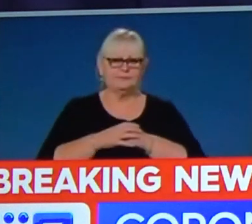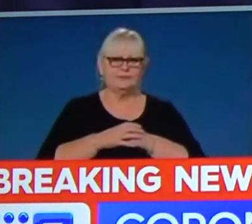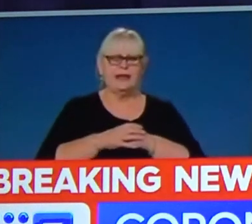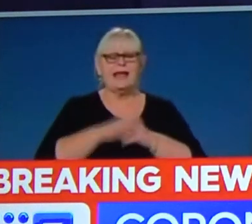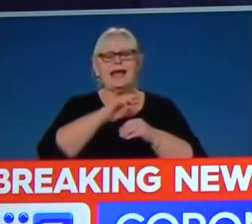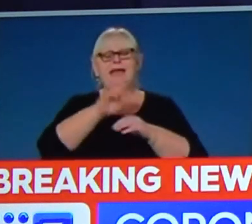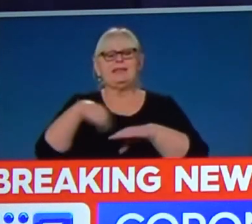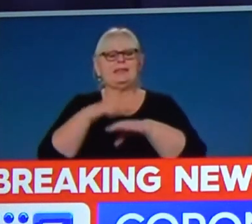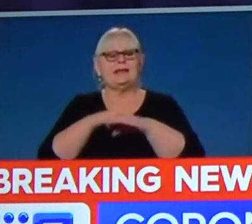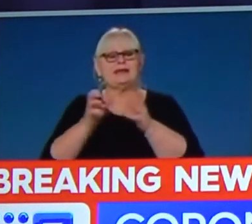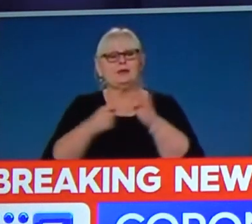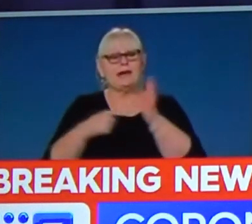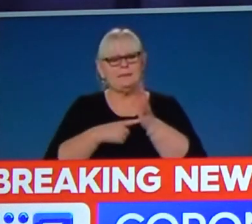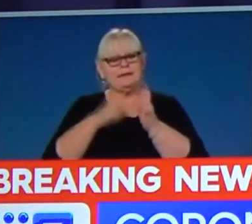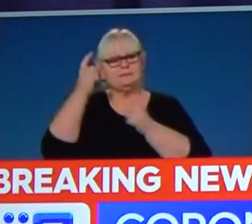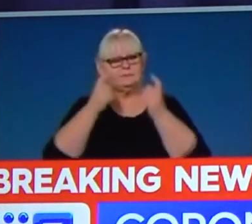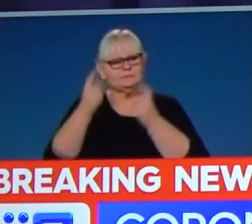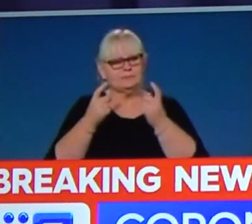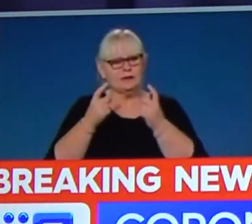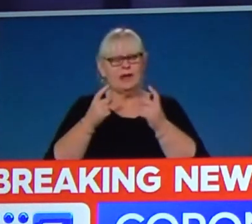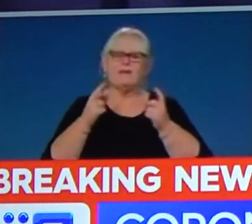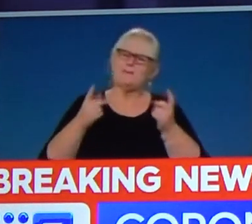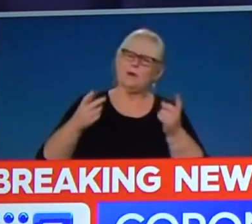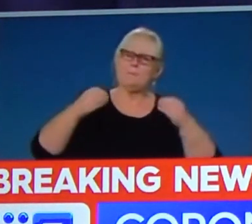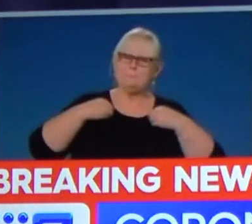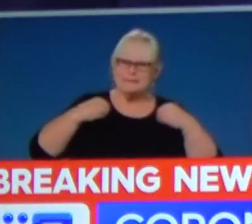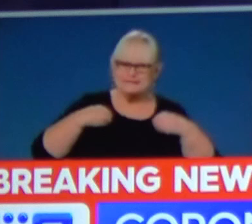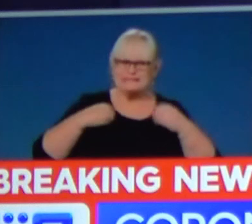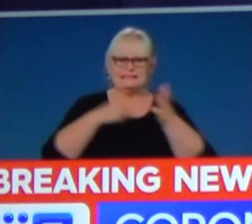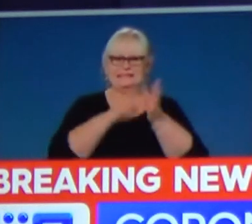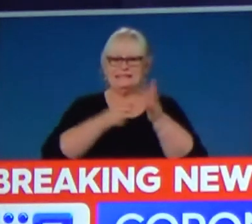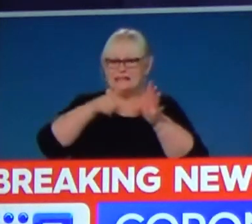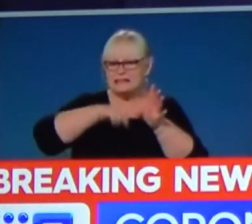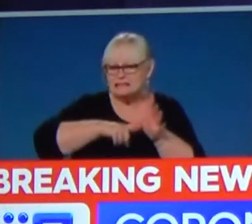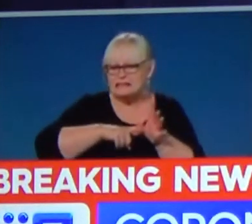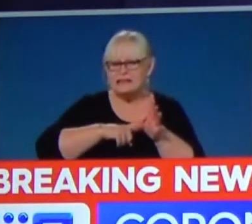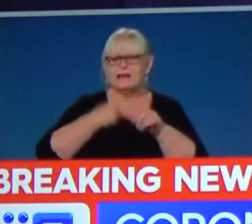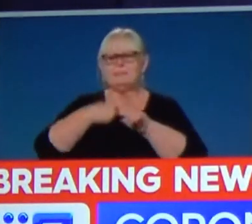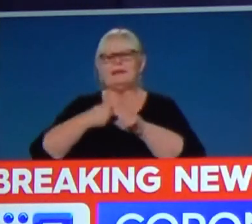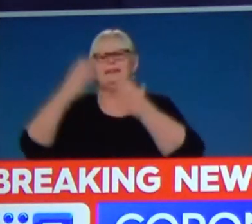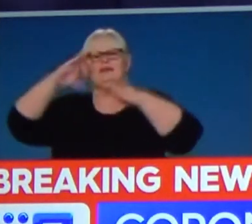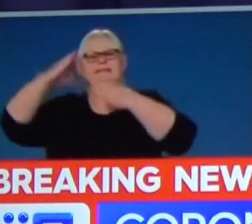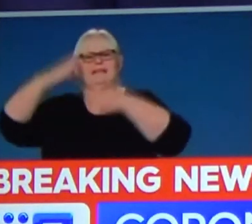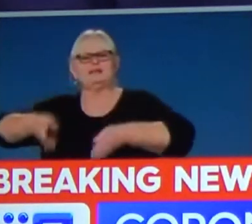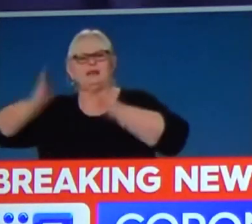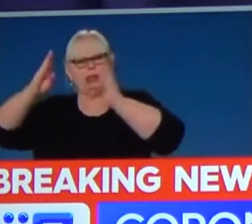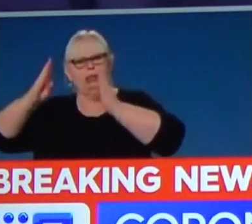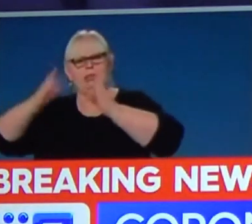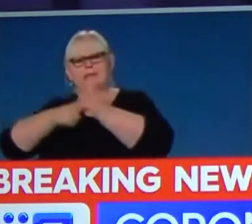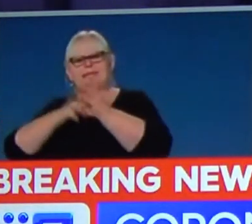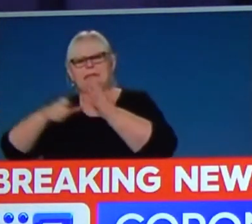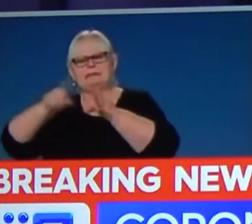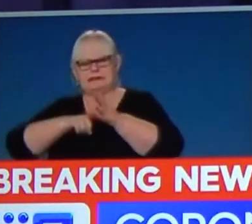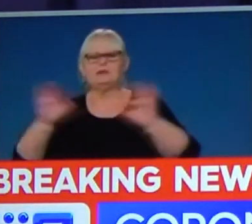also considered this evening issues relating to commercial tenancies as well as residential tenancies, and they agreed a series